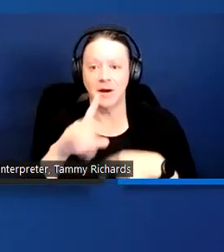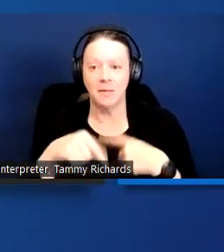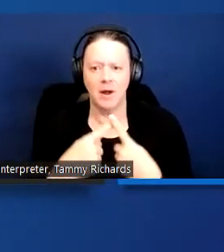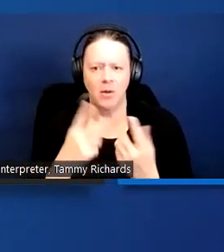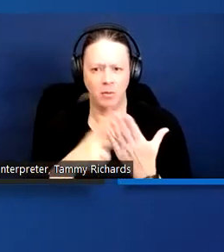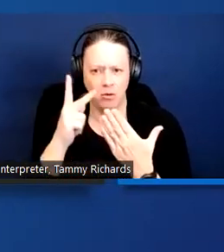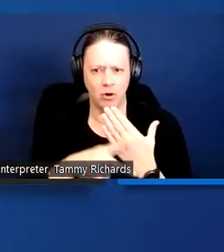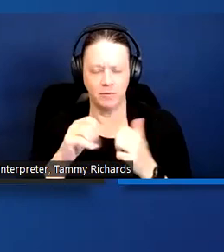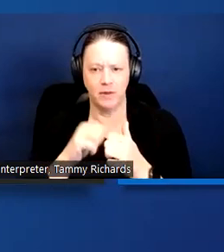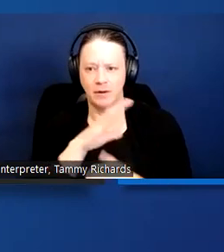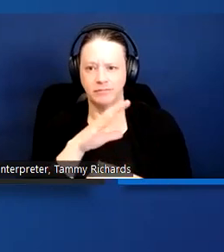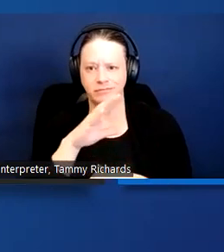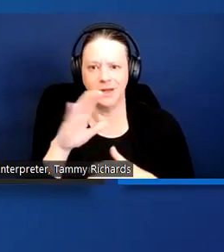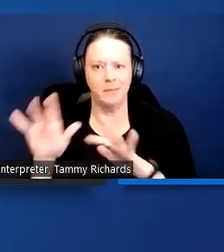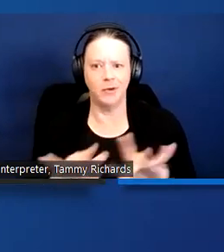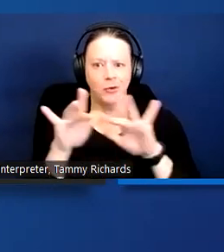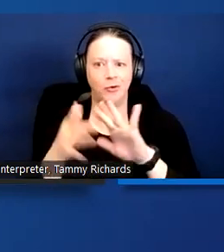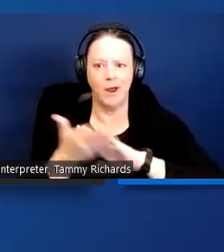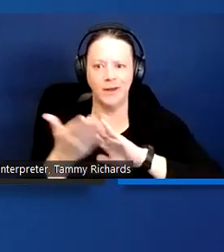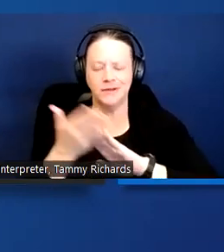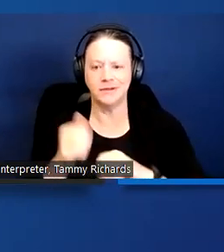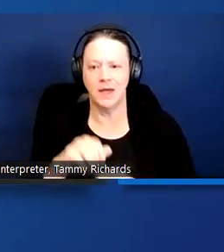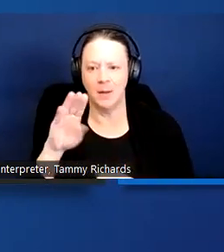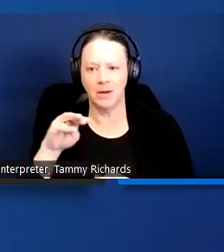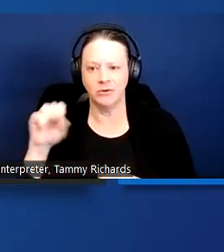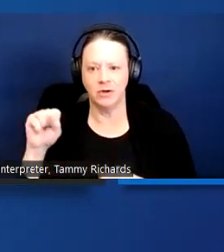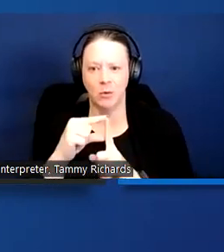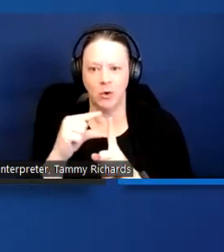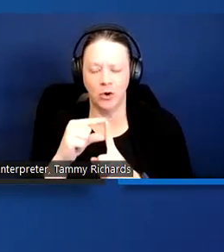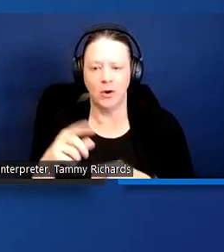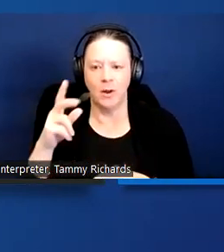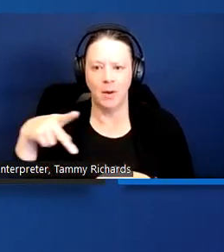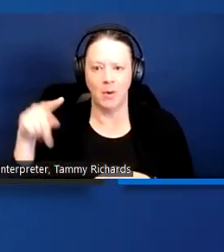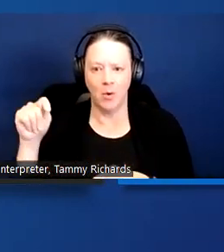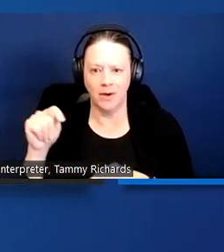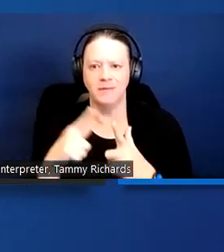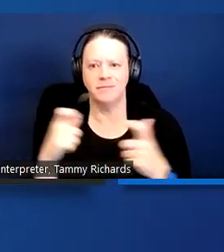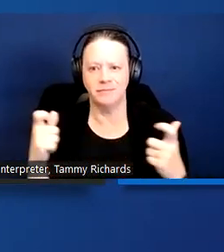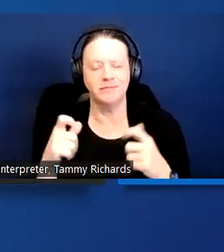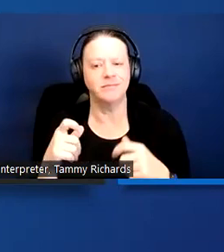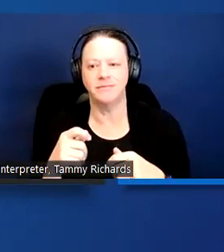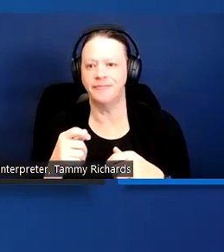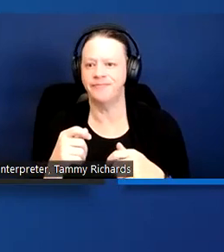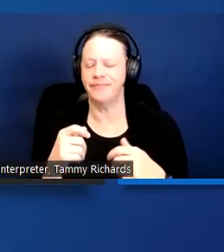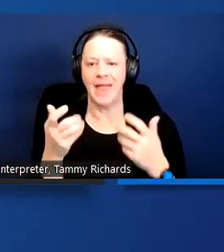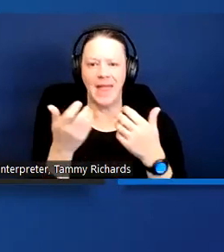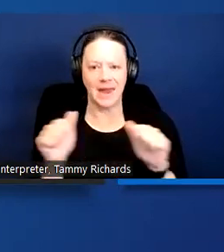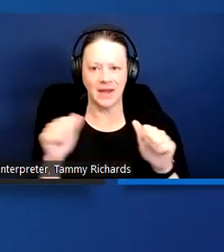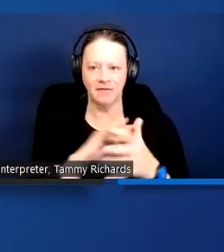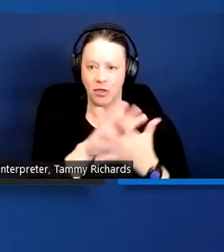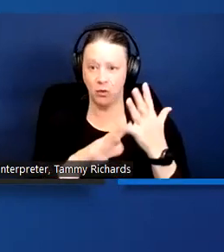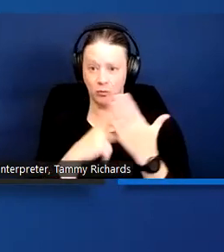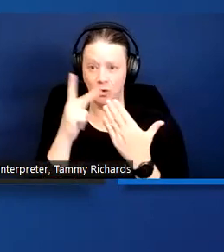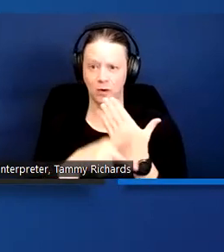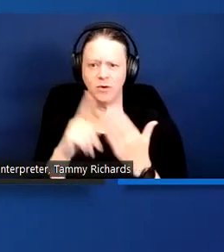runs. Microsoft Word, PowerPoint, any of those programs, and what features and